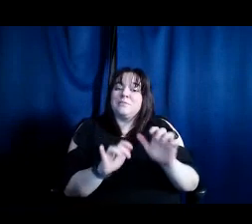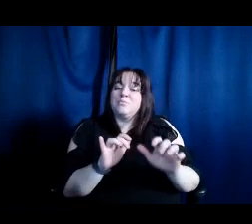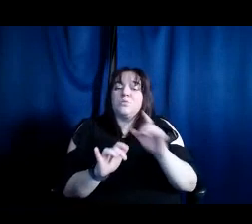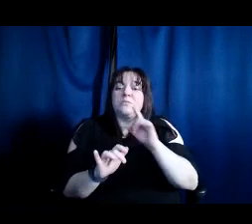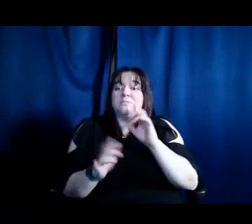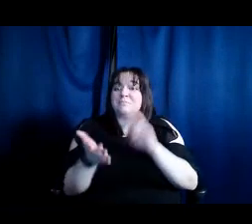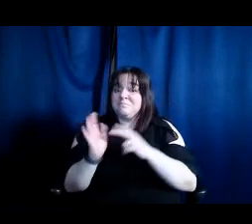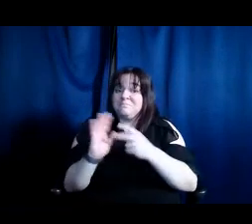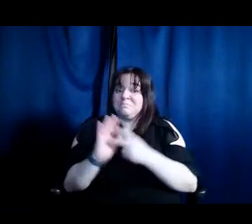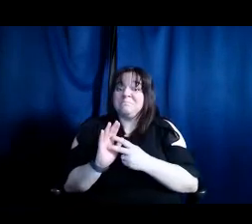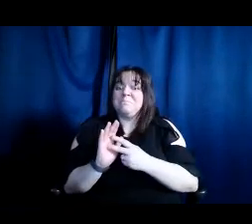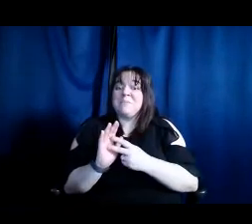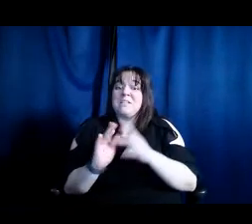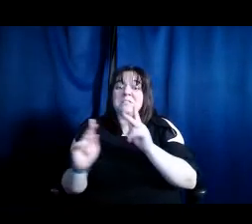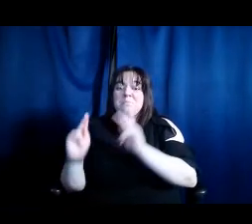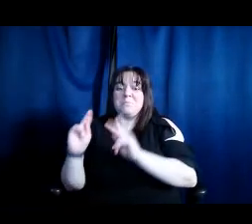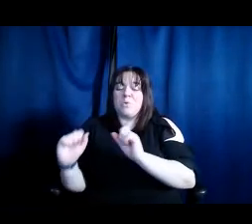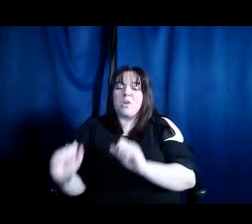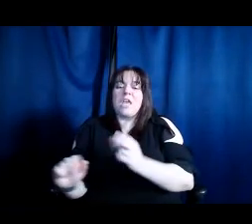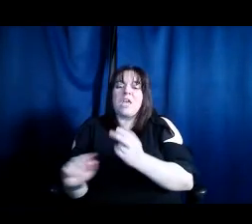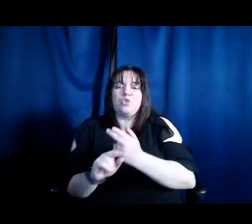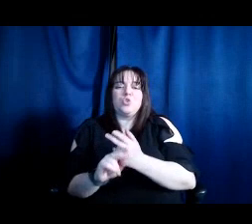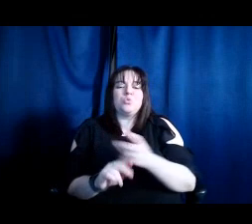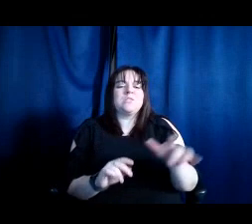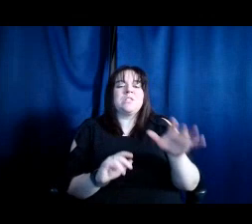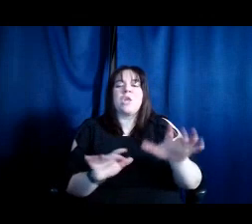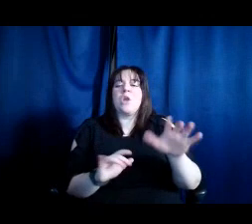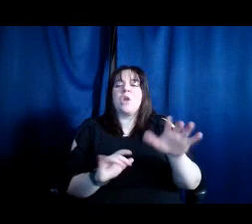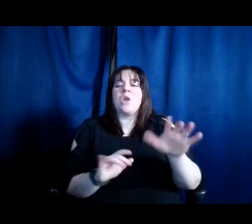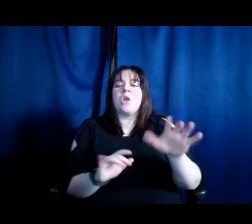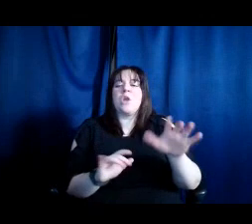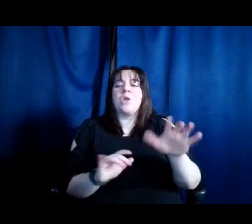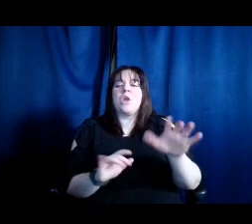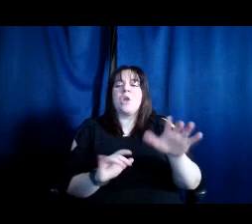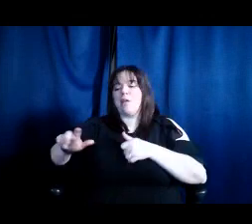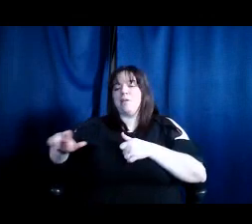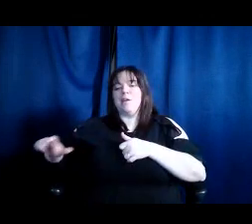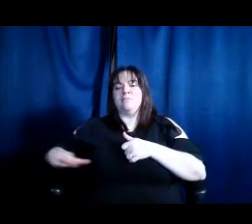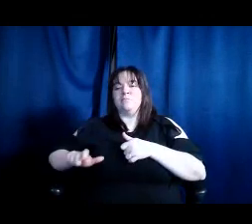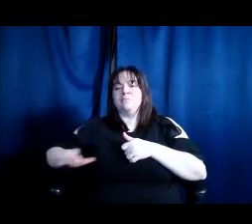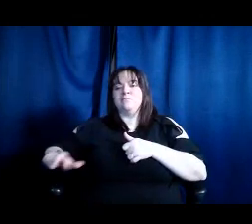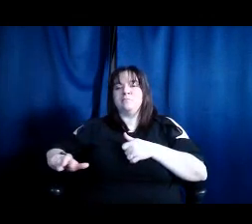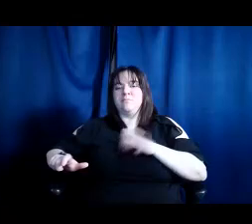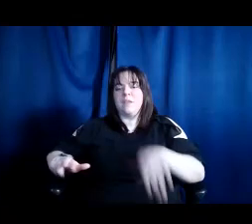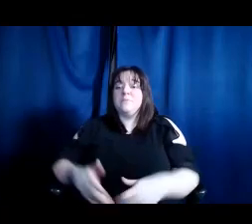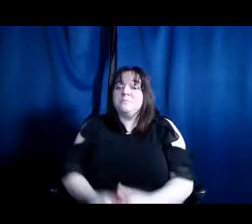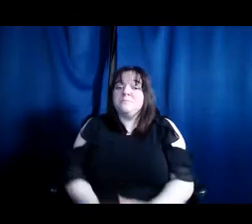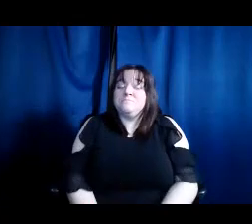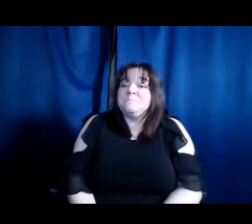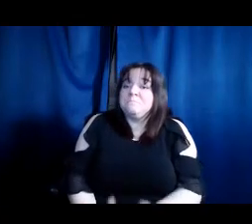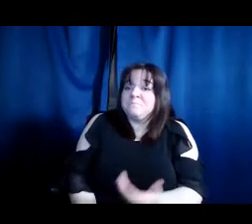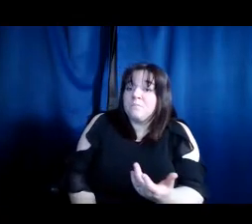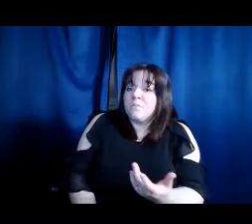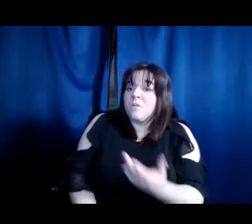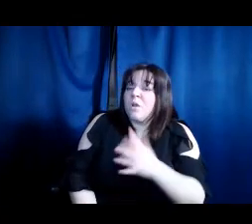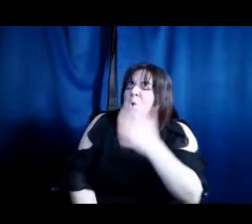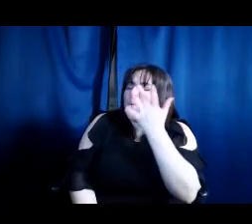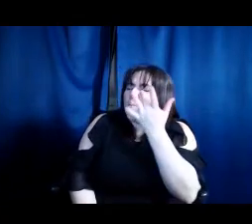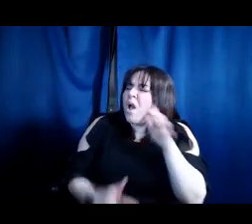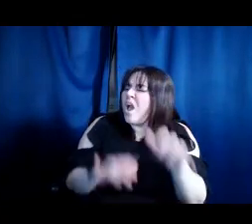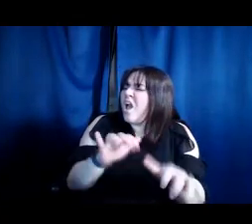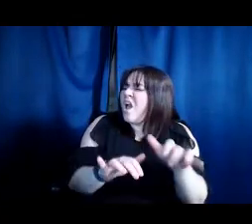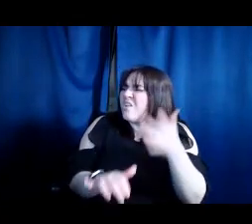keyboard instead of a pointer, like a mouse or a touchpad. Alanna, and why does keyboard accessibility